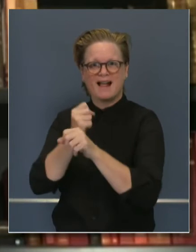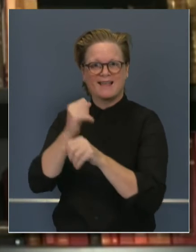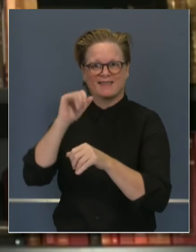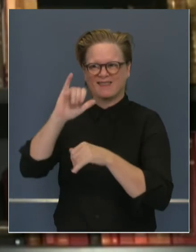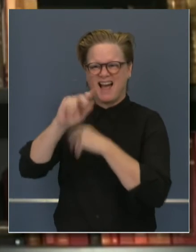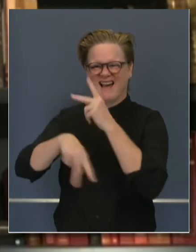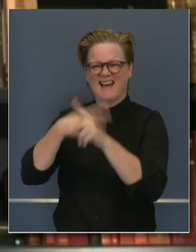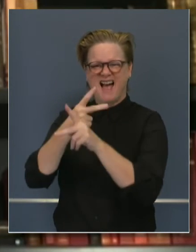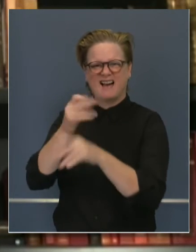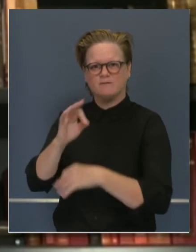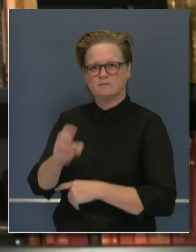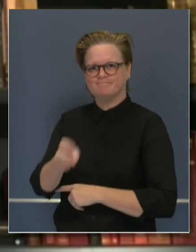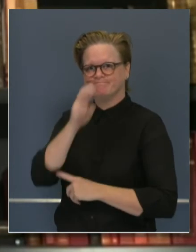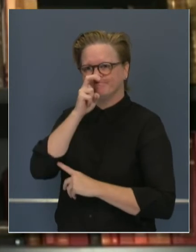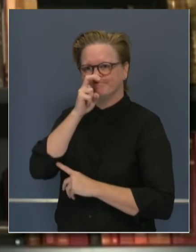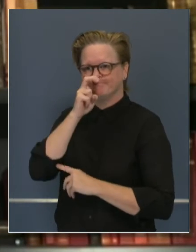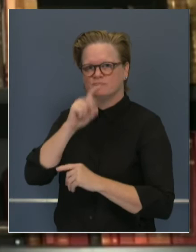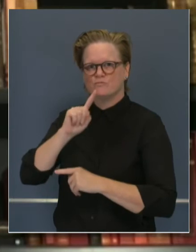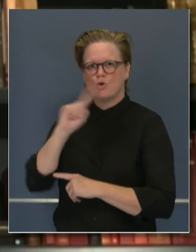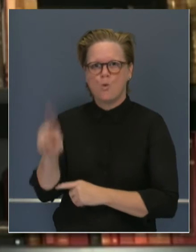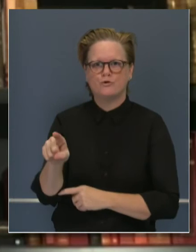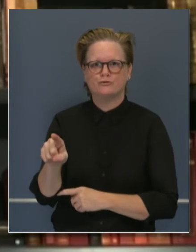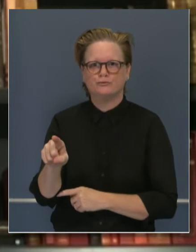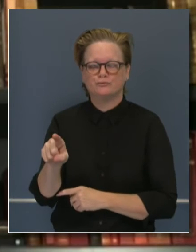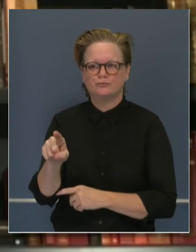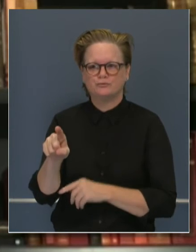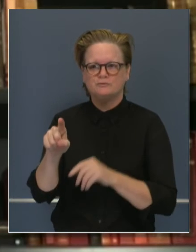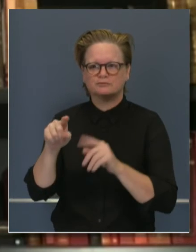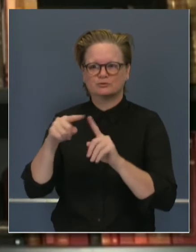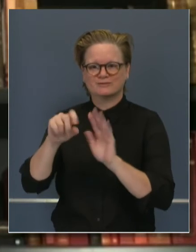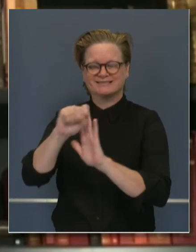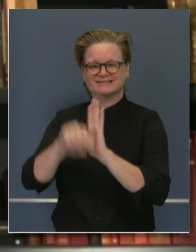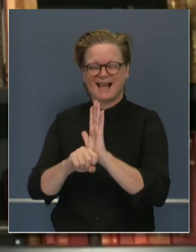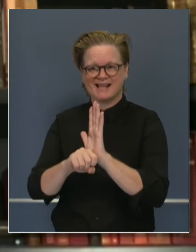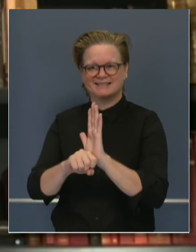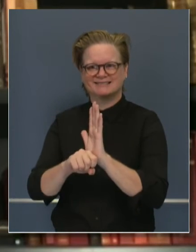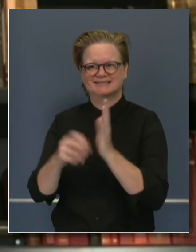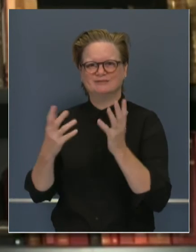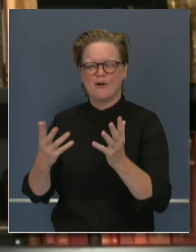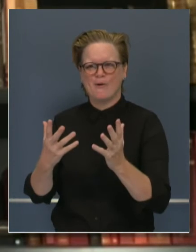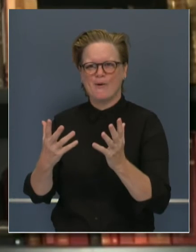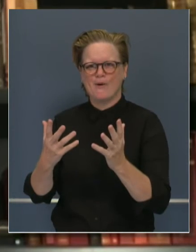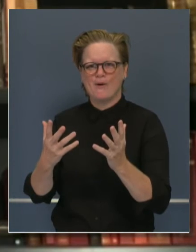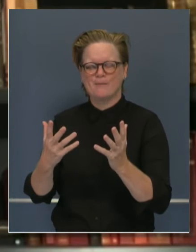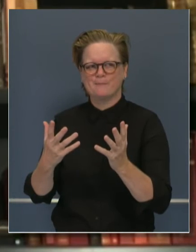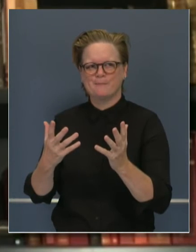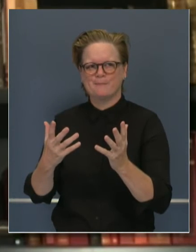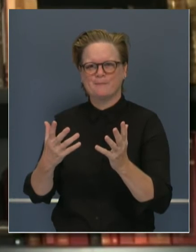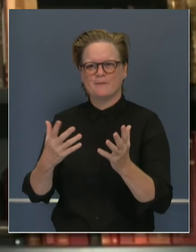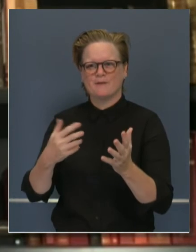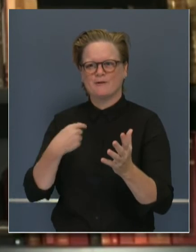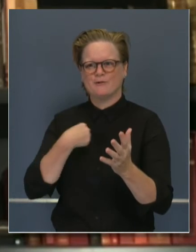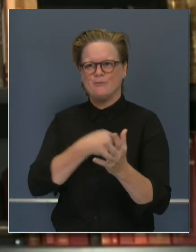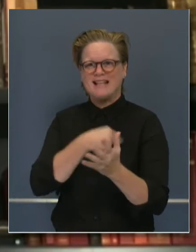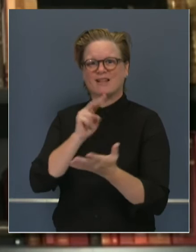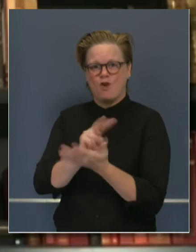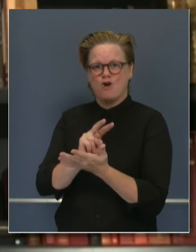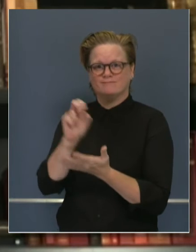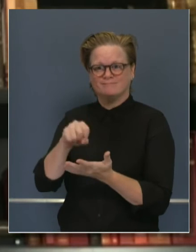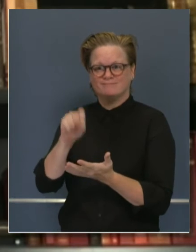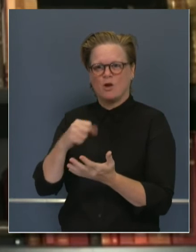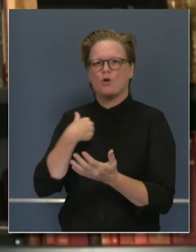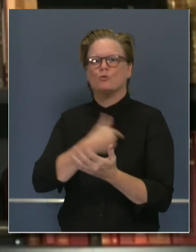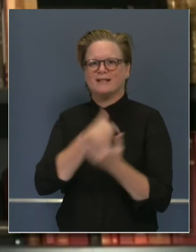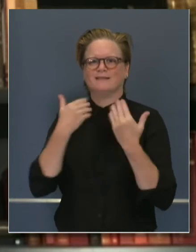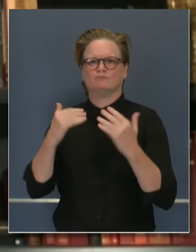adjudication by the California Court of Appeals, or at least the appellate level, and based upon their jurisdiction. That said, as